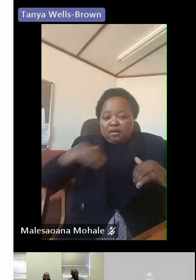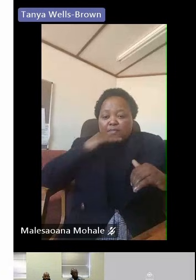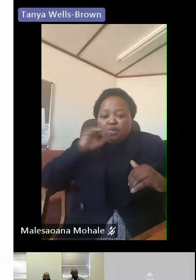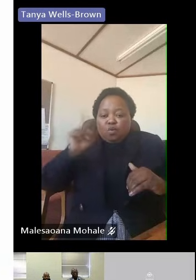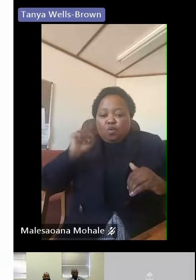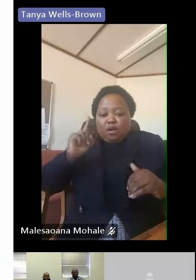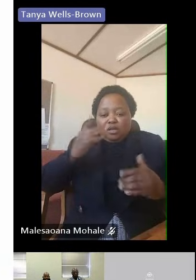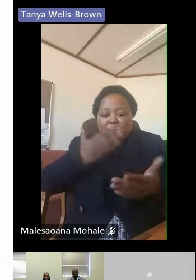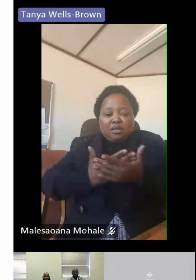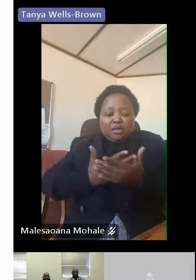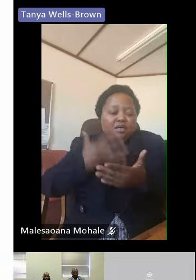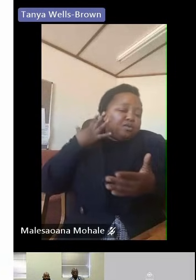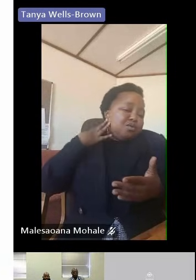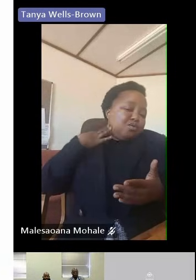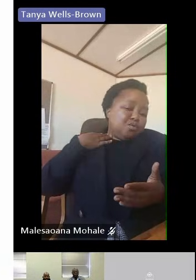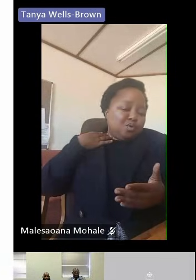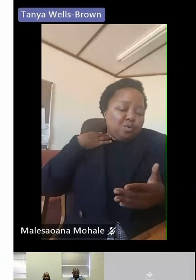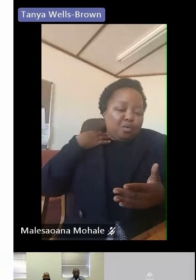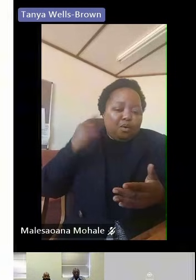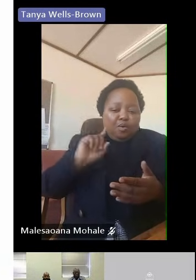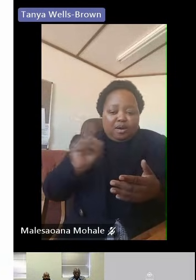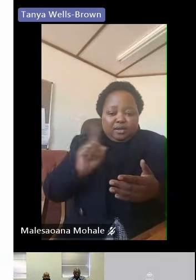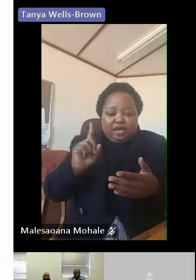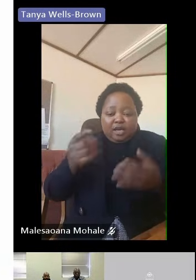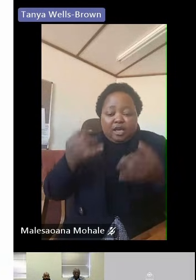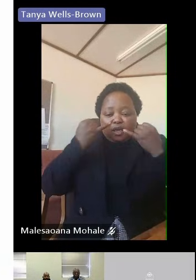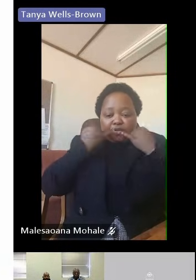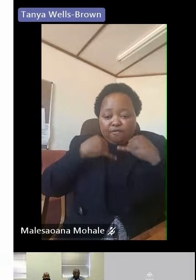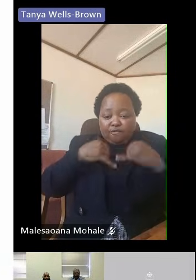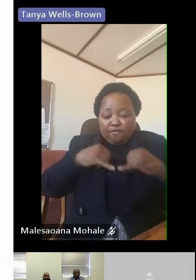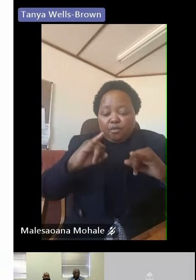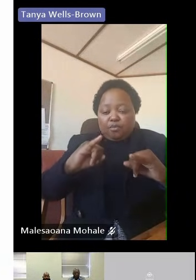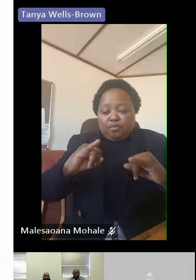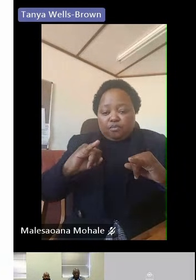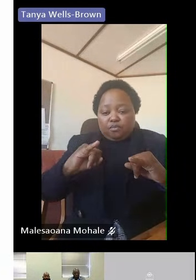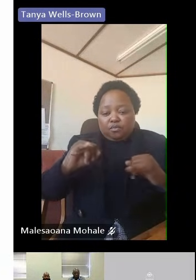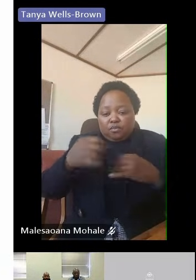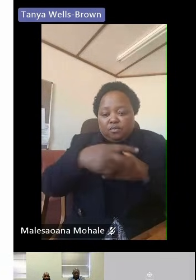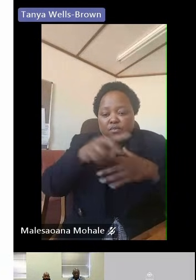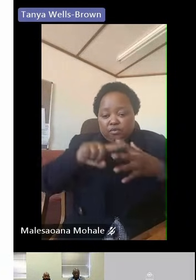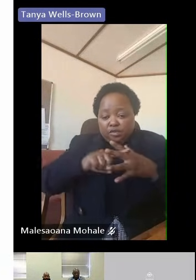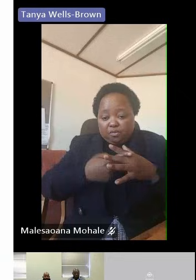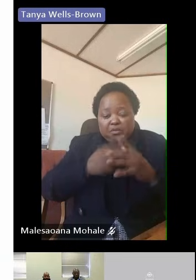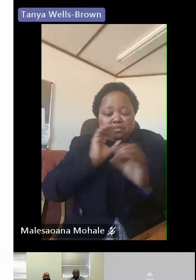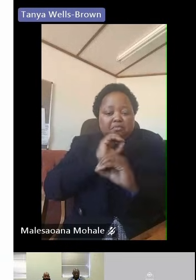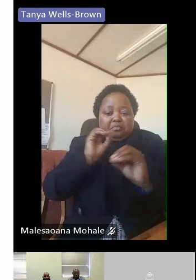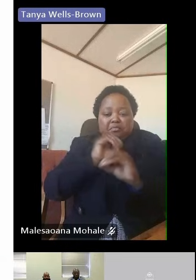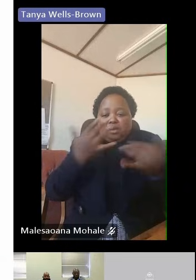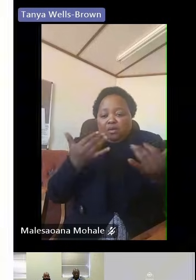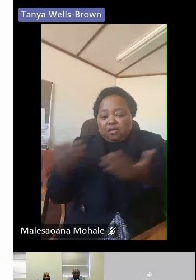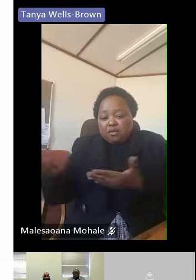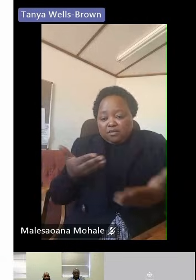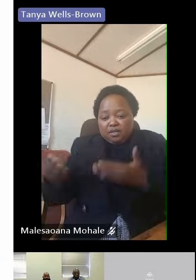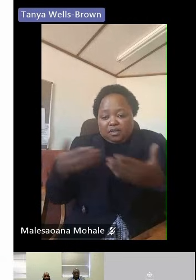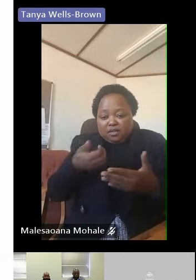trauma-informed response. The services put themselves in